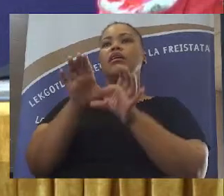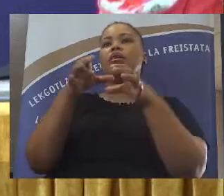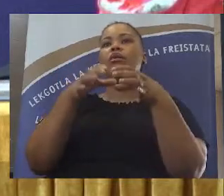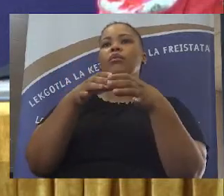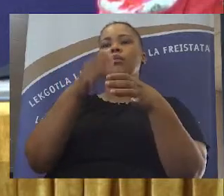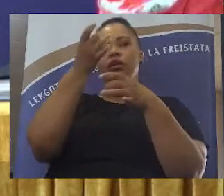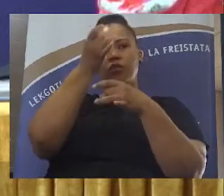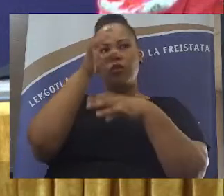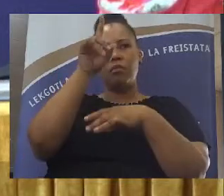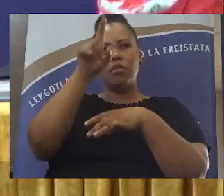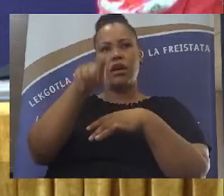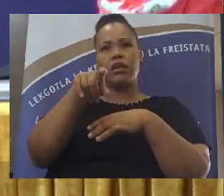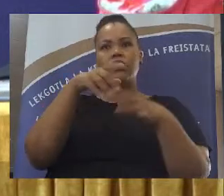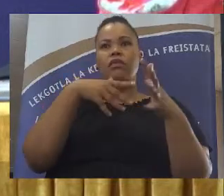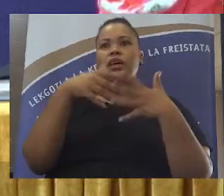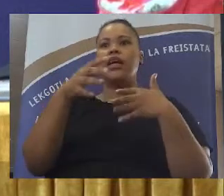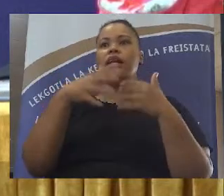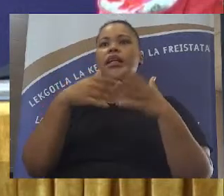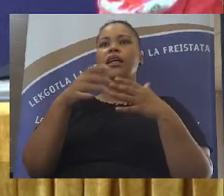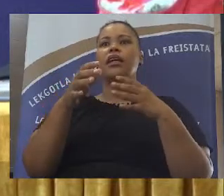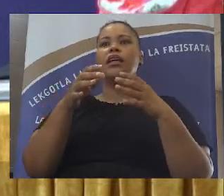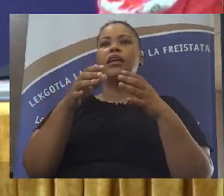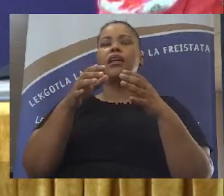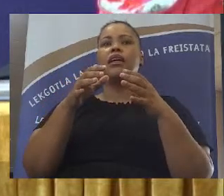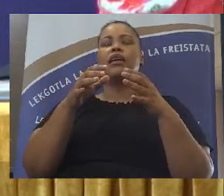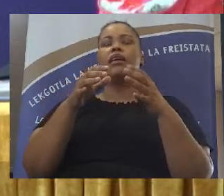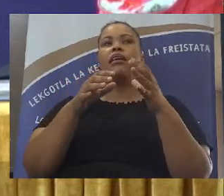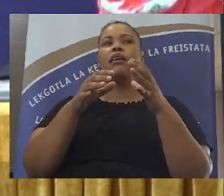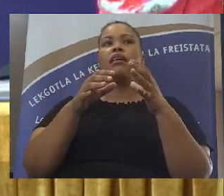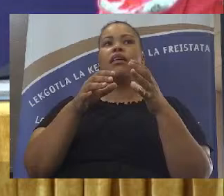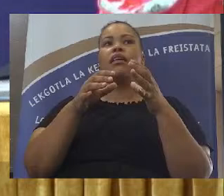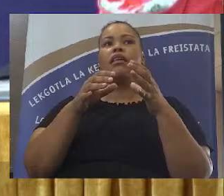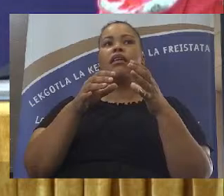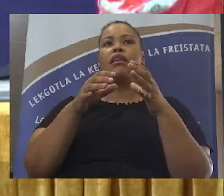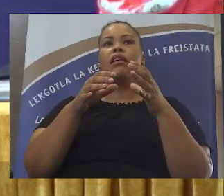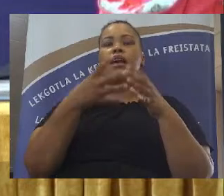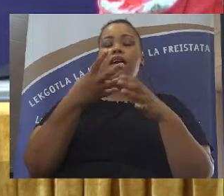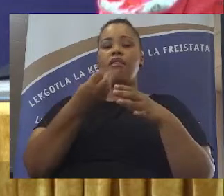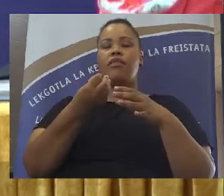any petroleum accumulation which extends beyond